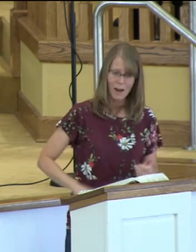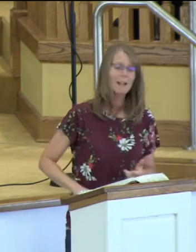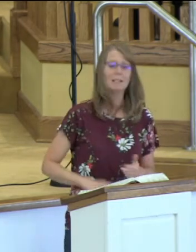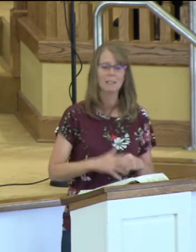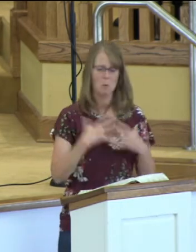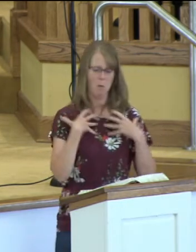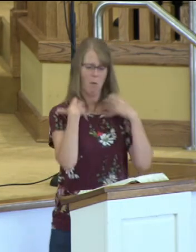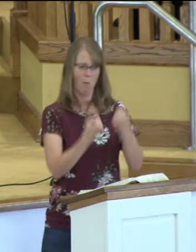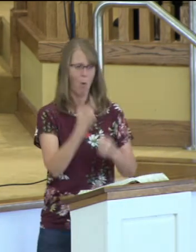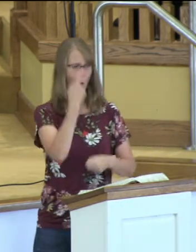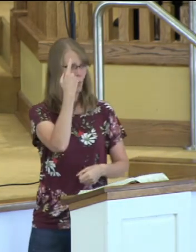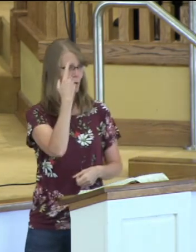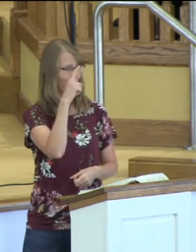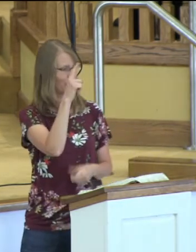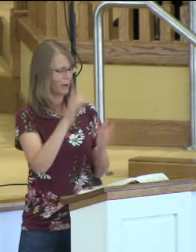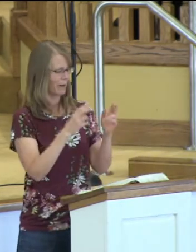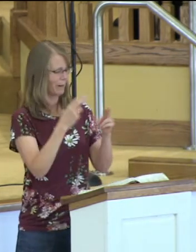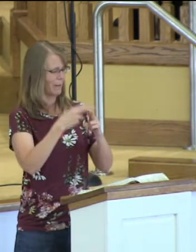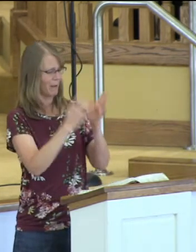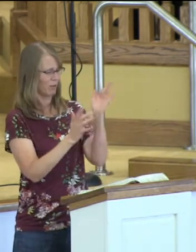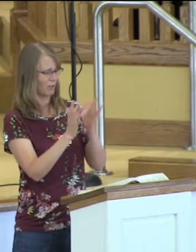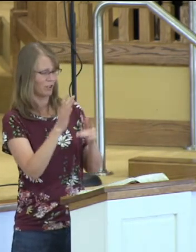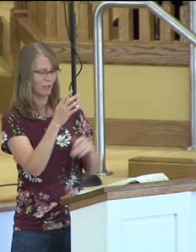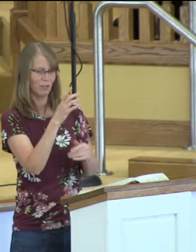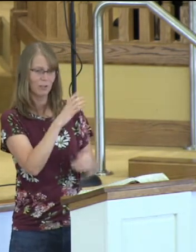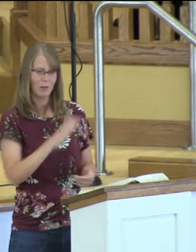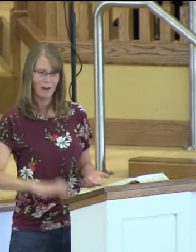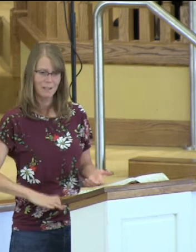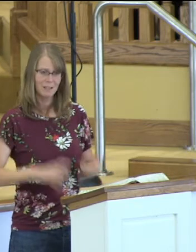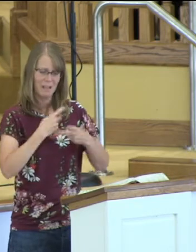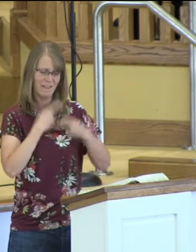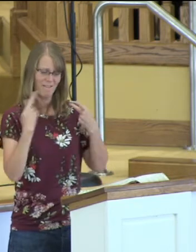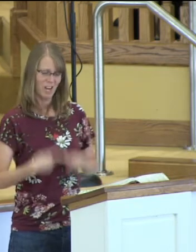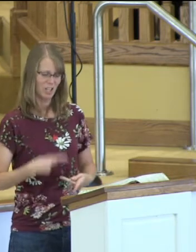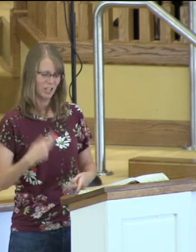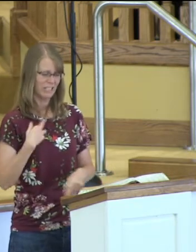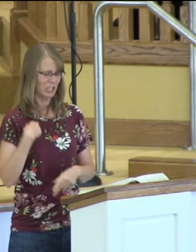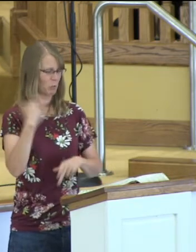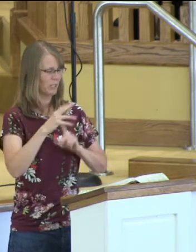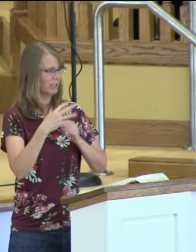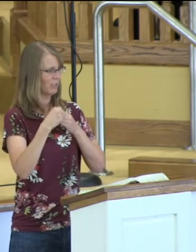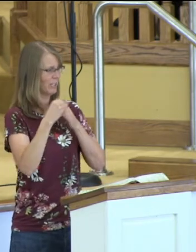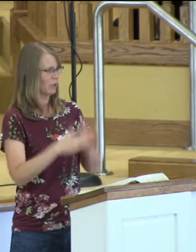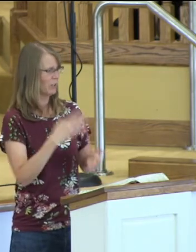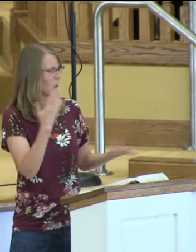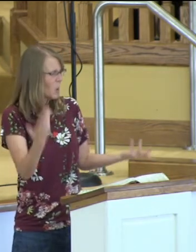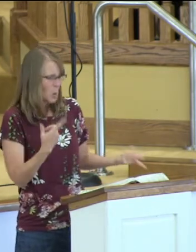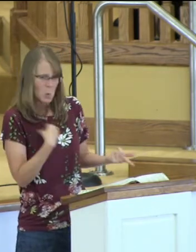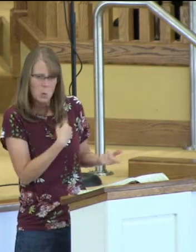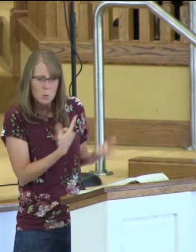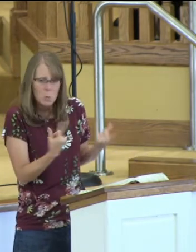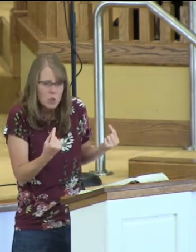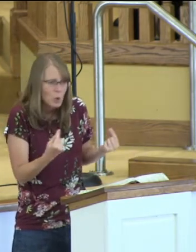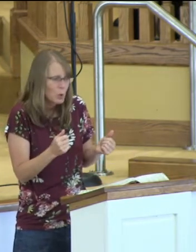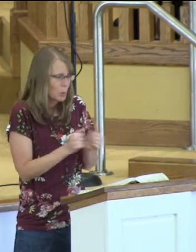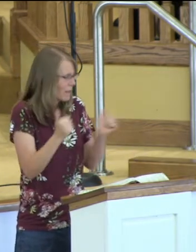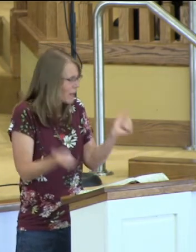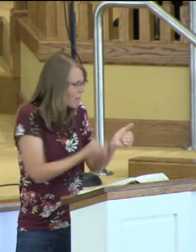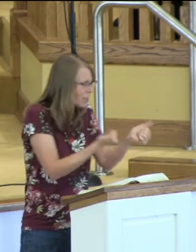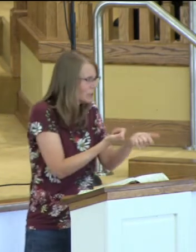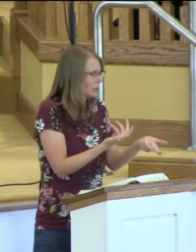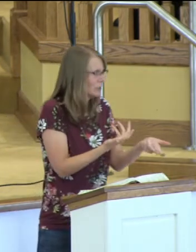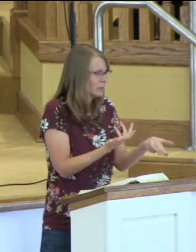Christ. What are we going to do with these guys? We threw them in prison. We thought that would shut them up. But now they're preaching even